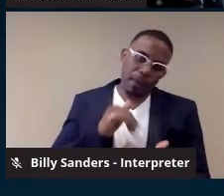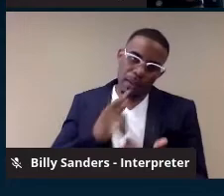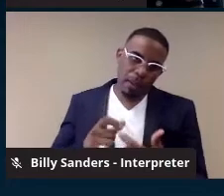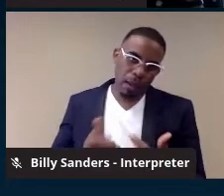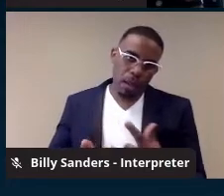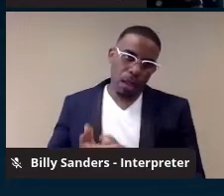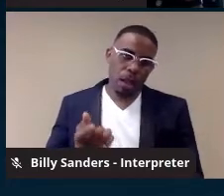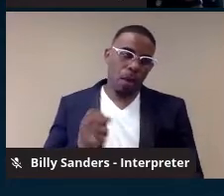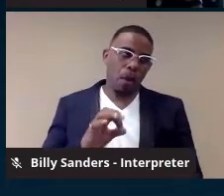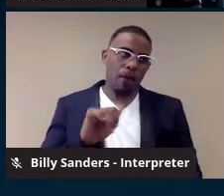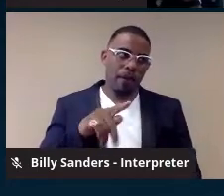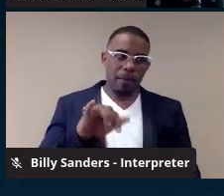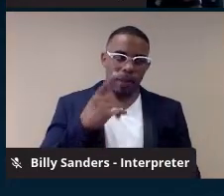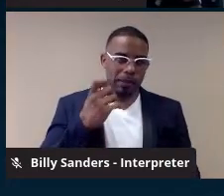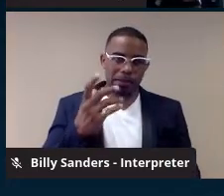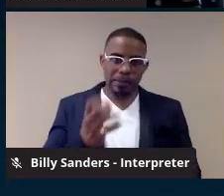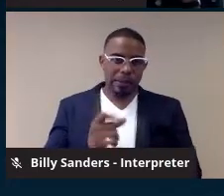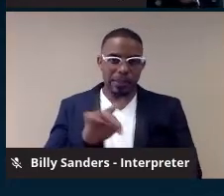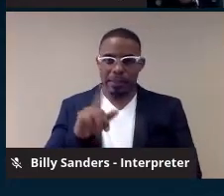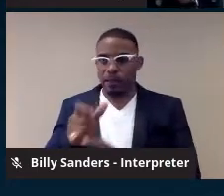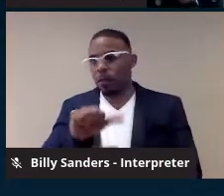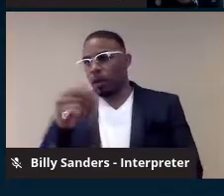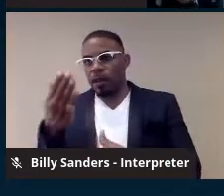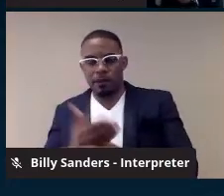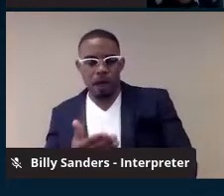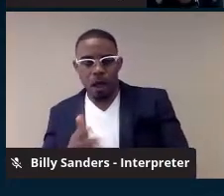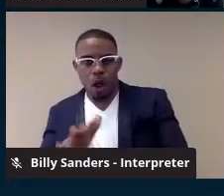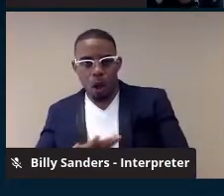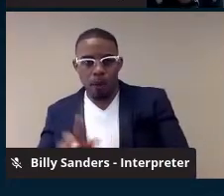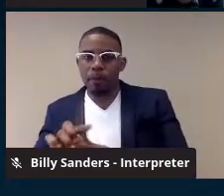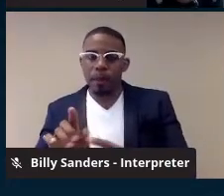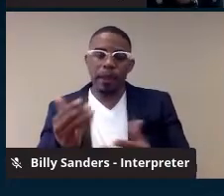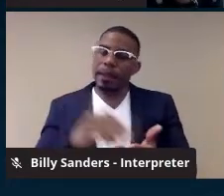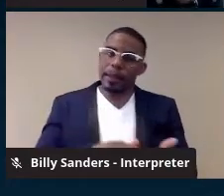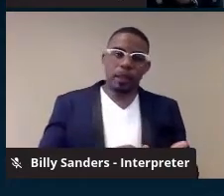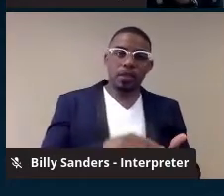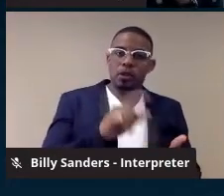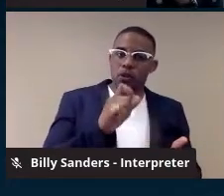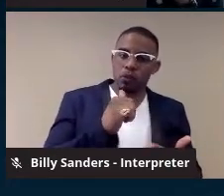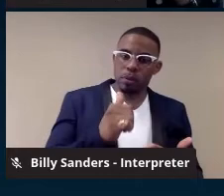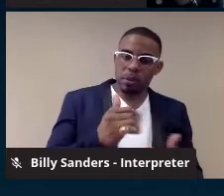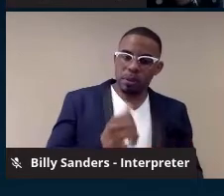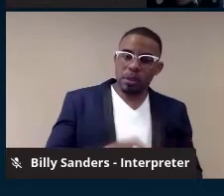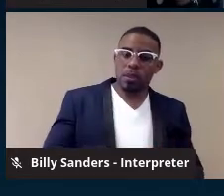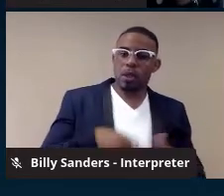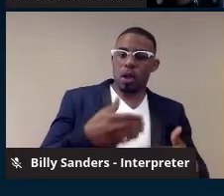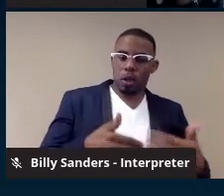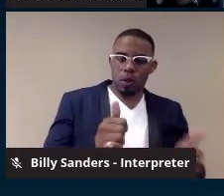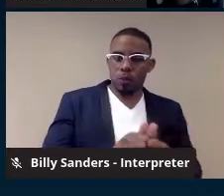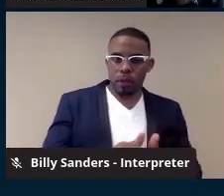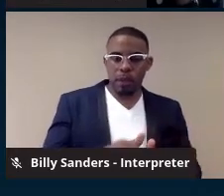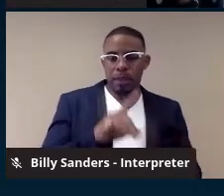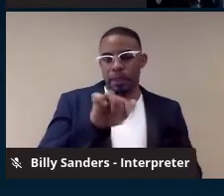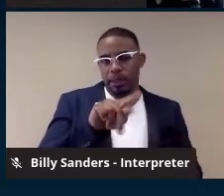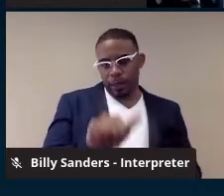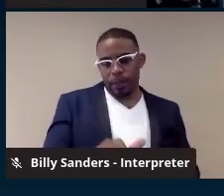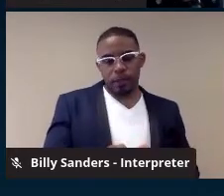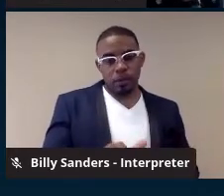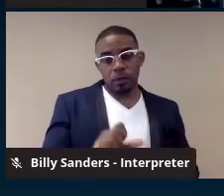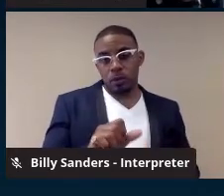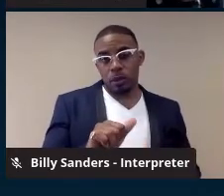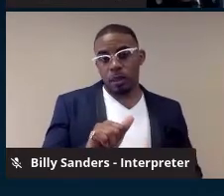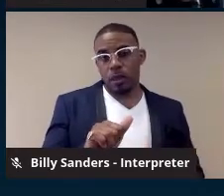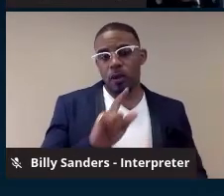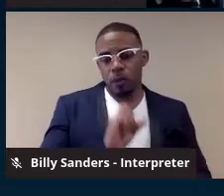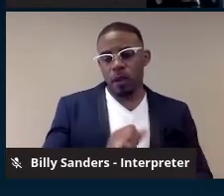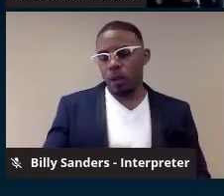API call. It just goes and gets data from a file locally, but again shows you how to get started with data. So I would really